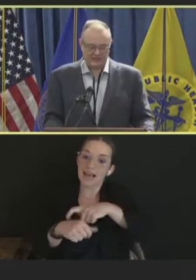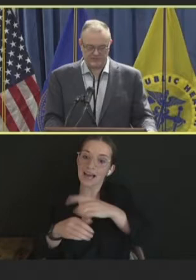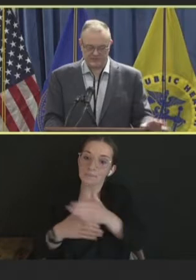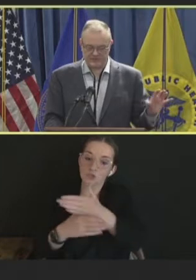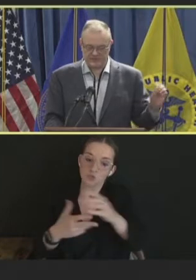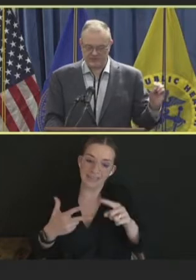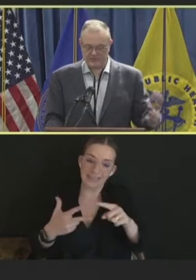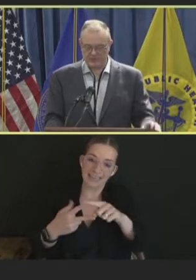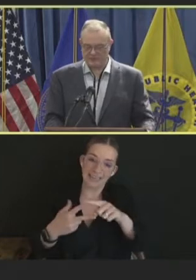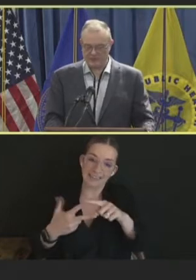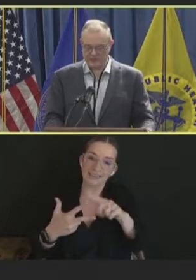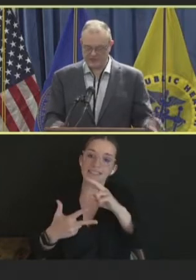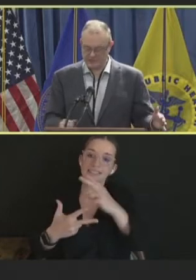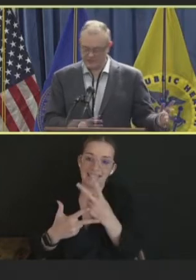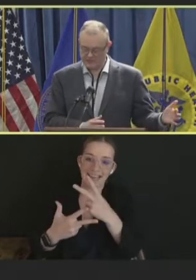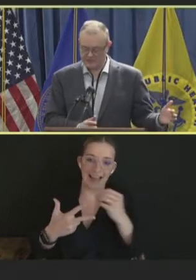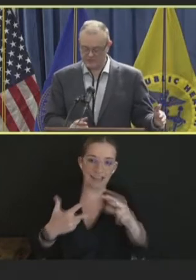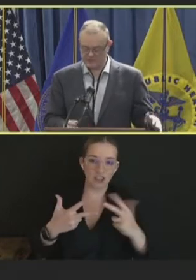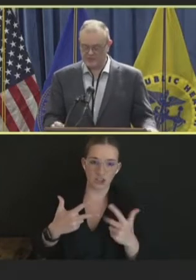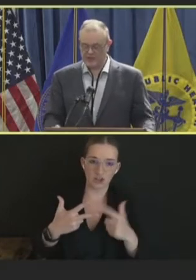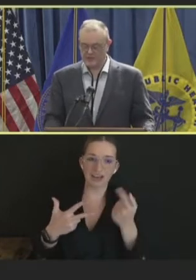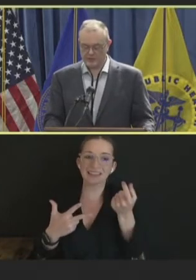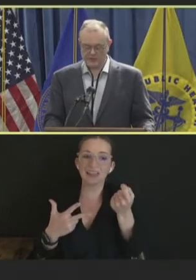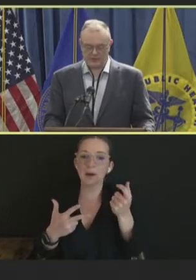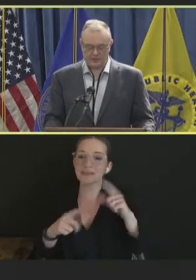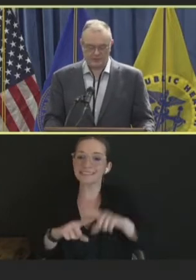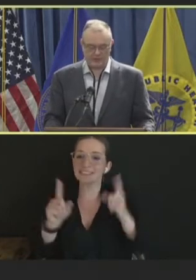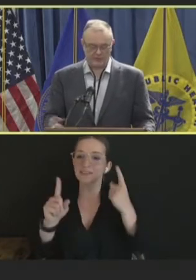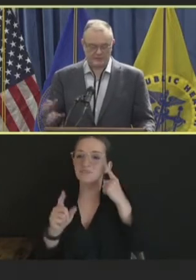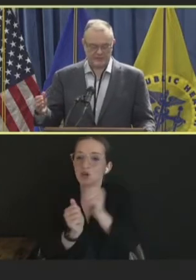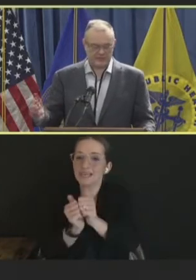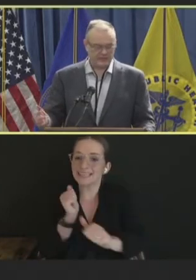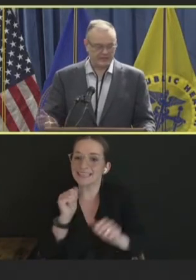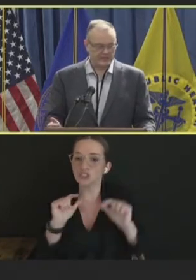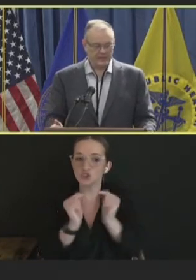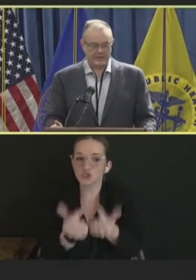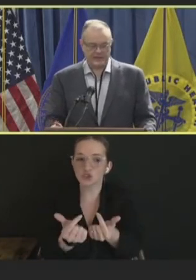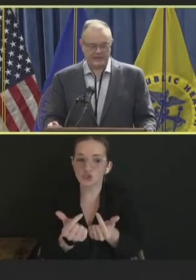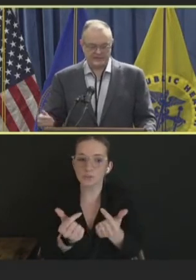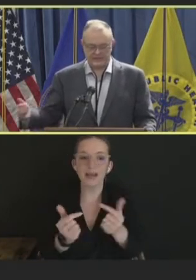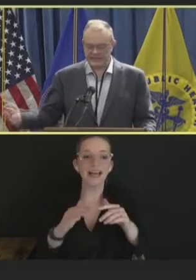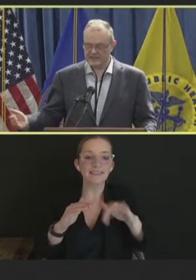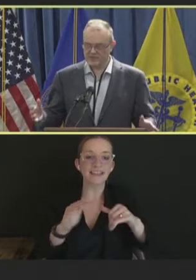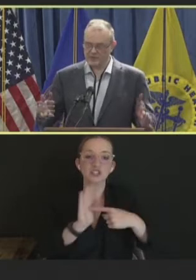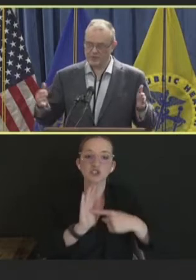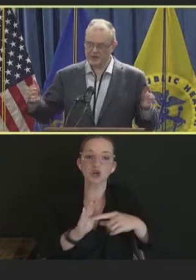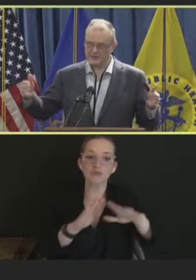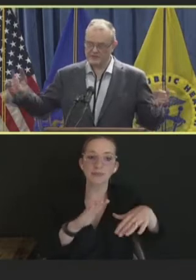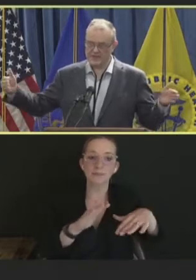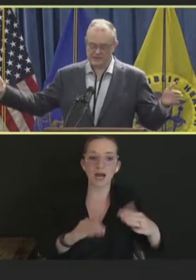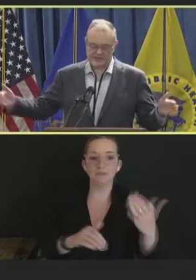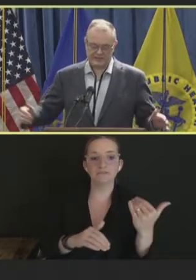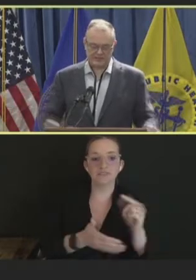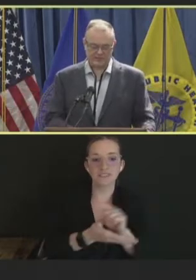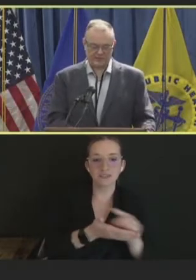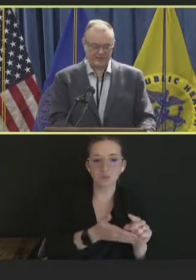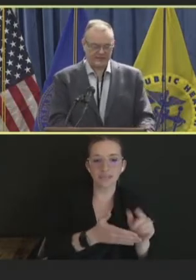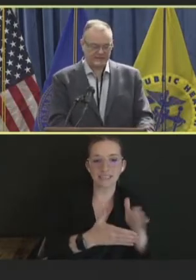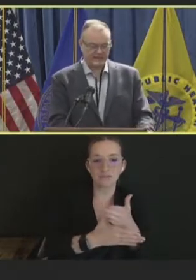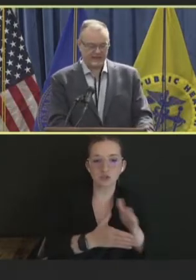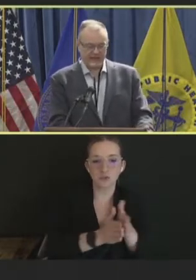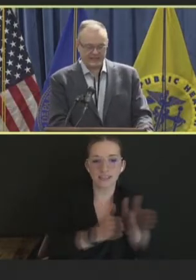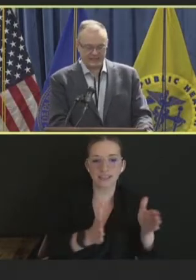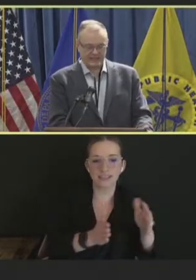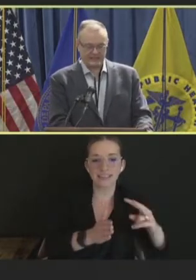bottom. Those 15.4 weeks for the first three groups, and then 18 and then 21. So that sort of